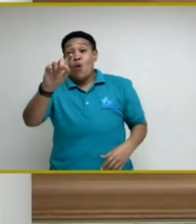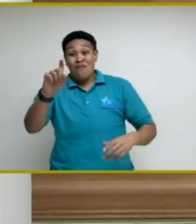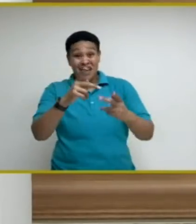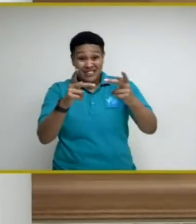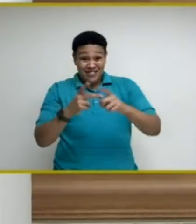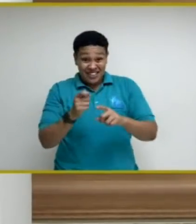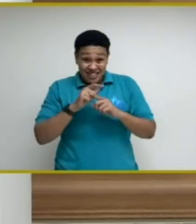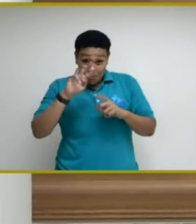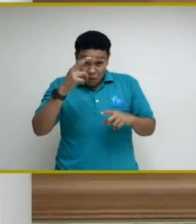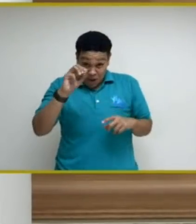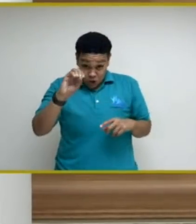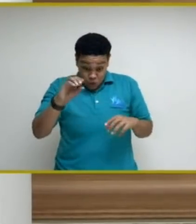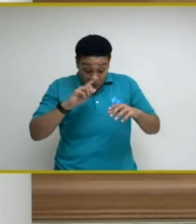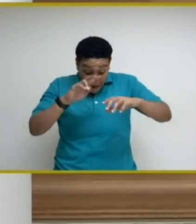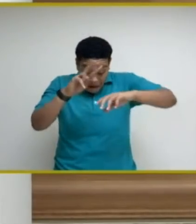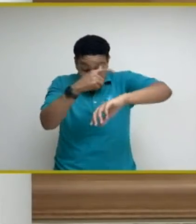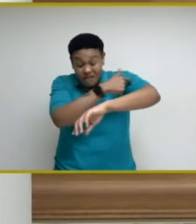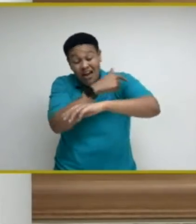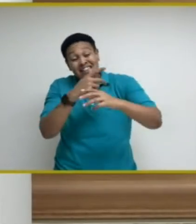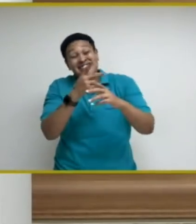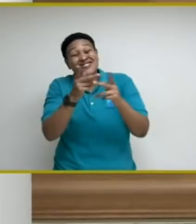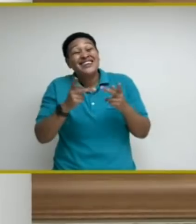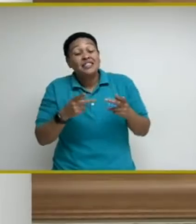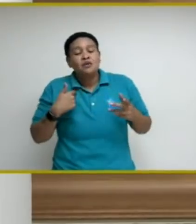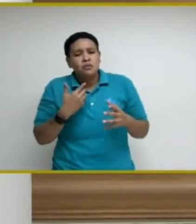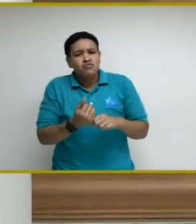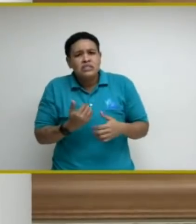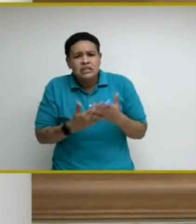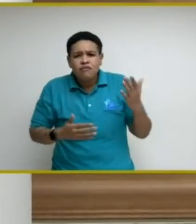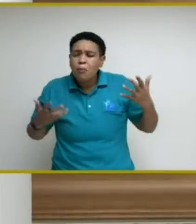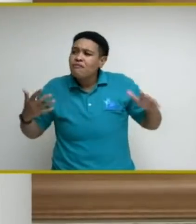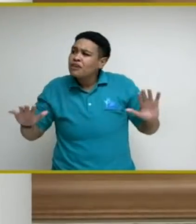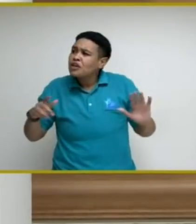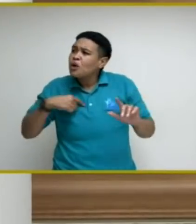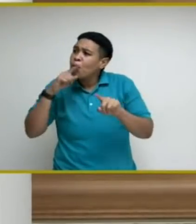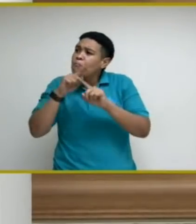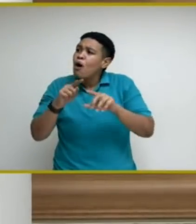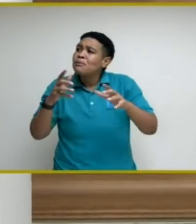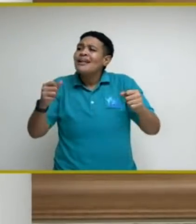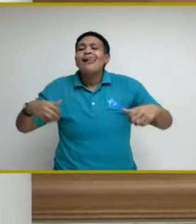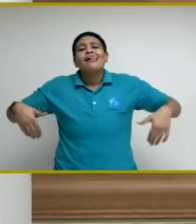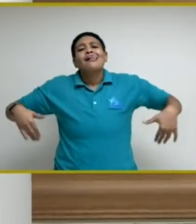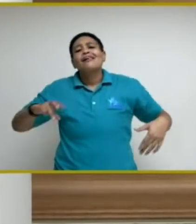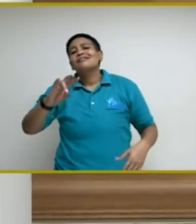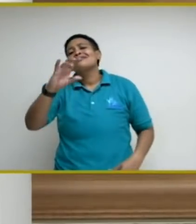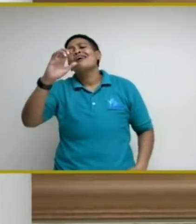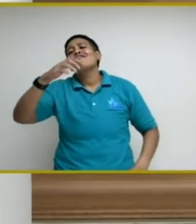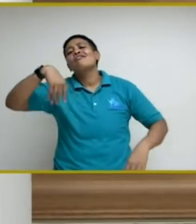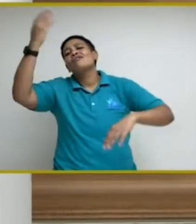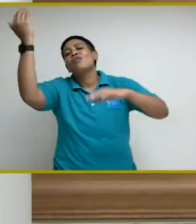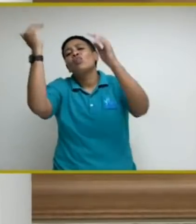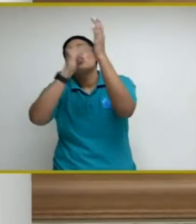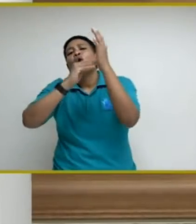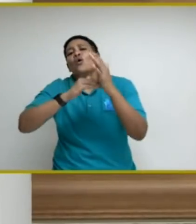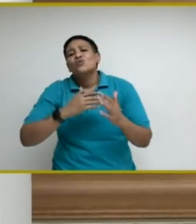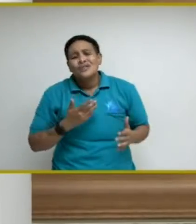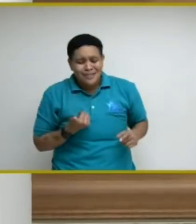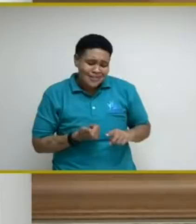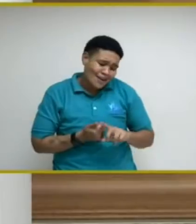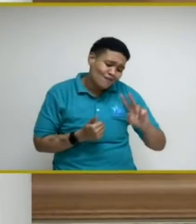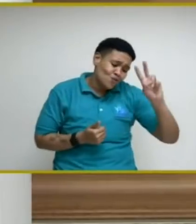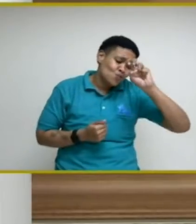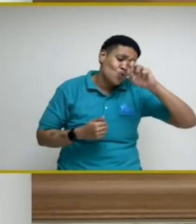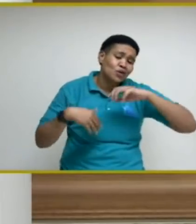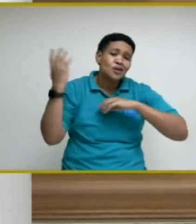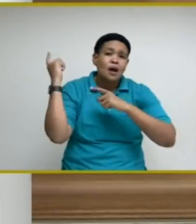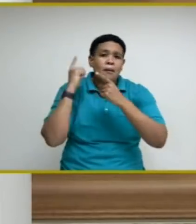were promised to date, 700,000 doses. We have gotten, I think, 200 plus, and therefore anticipate